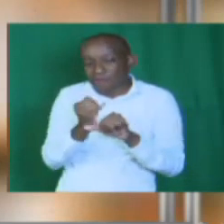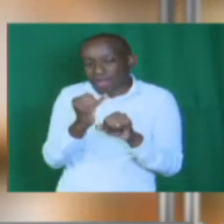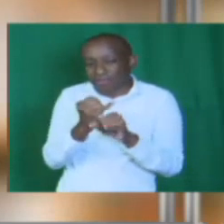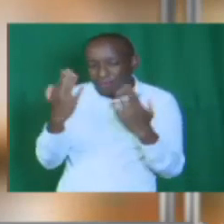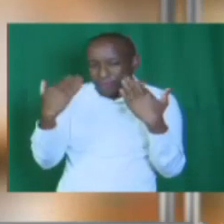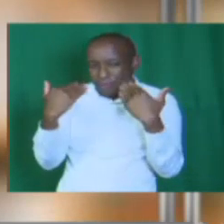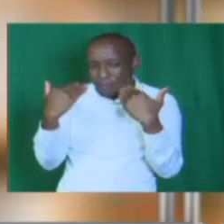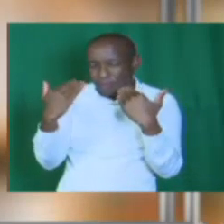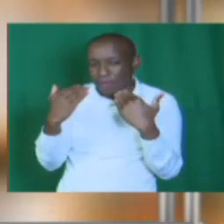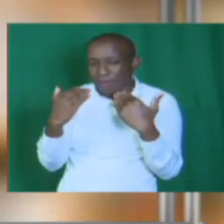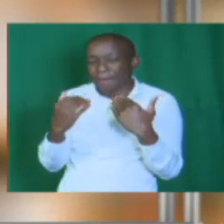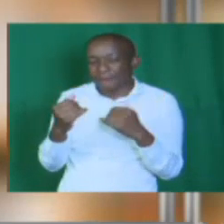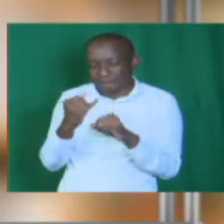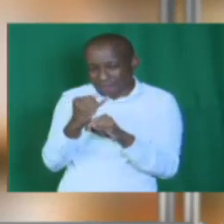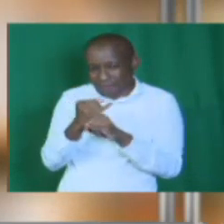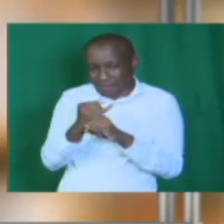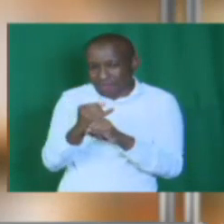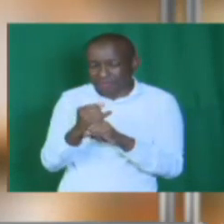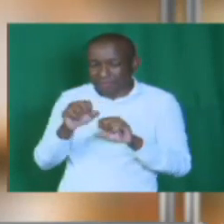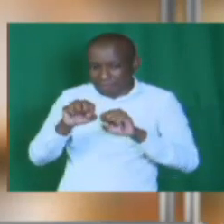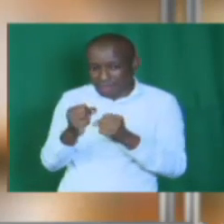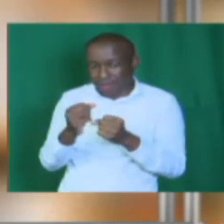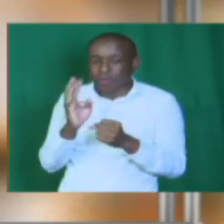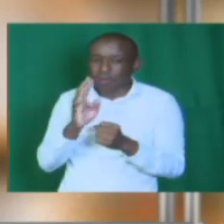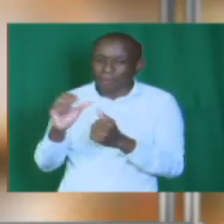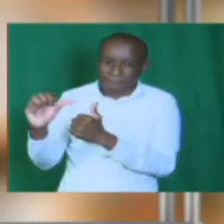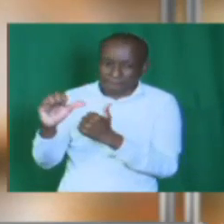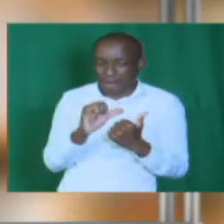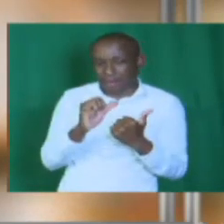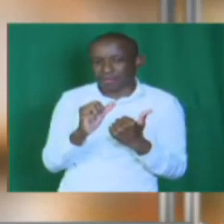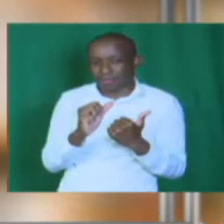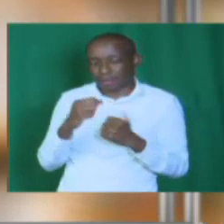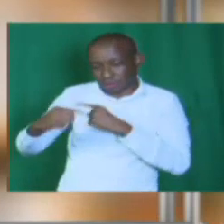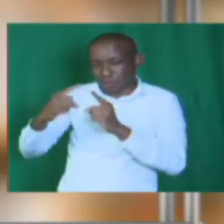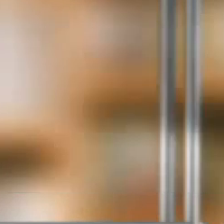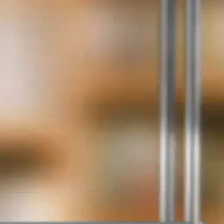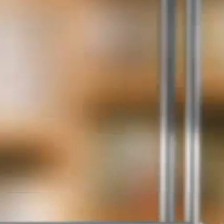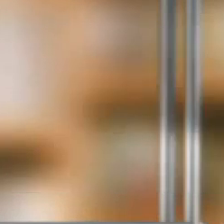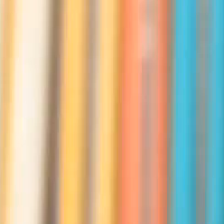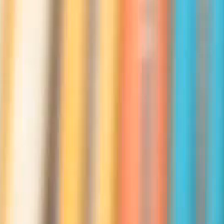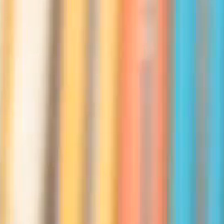viewer at home, let's take a quick commercial break and we'll be back with Mr. Nzimanzi.